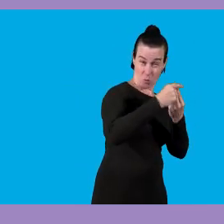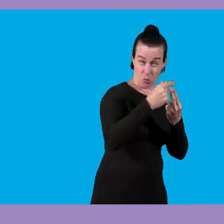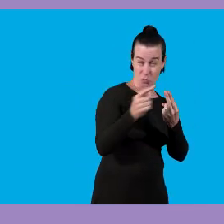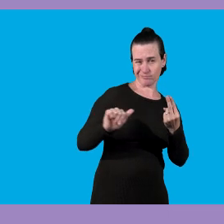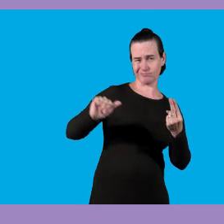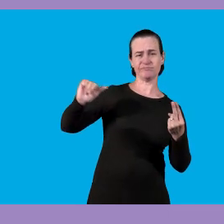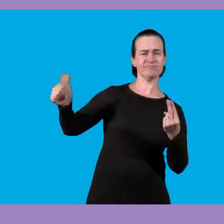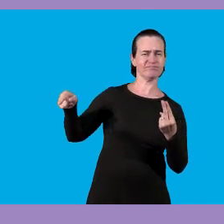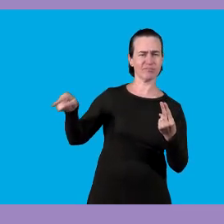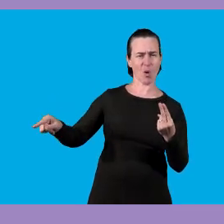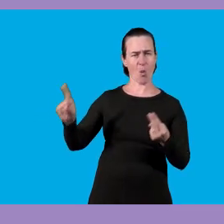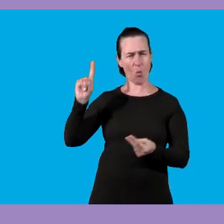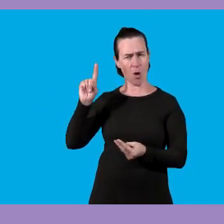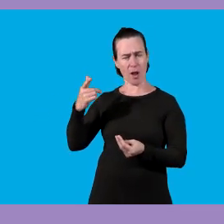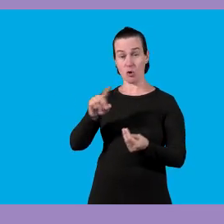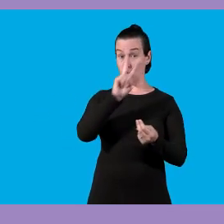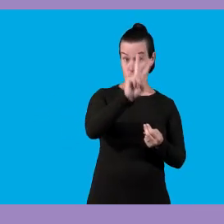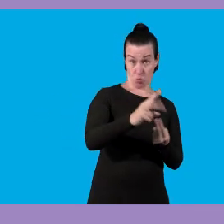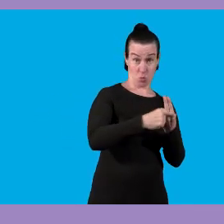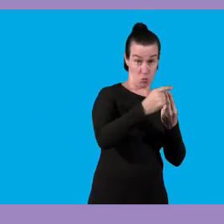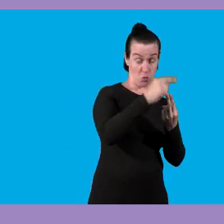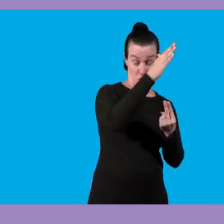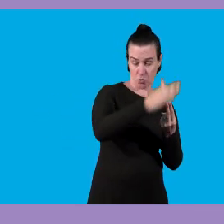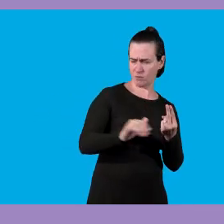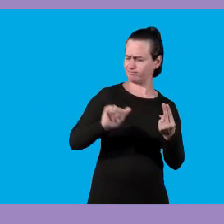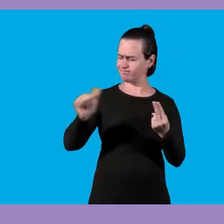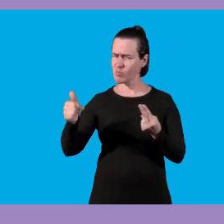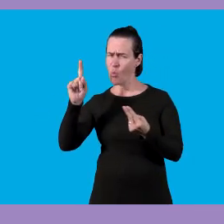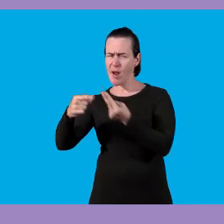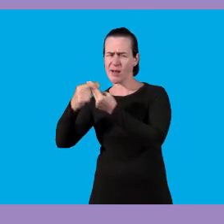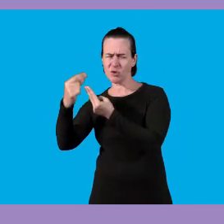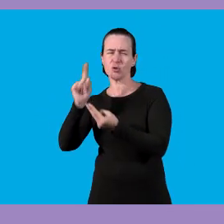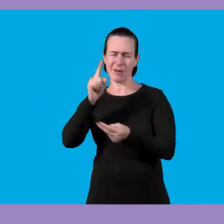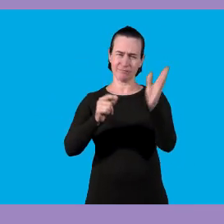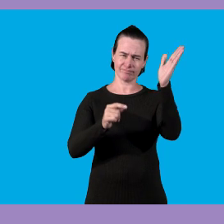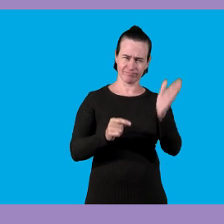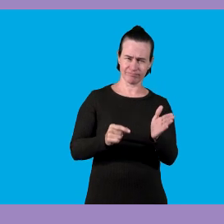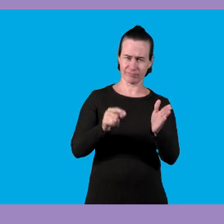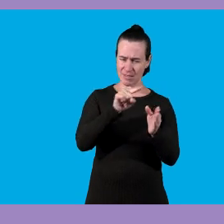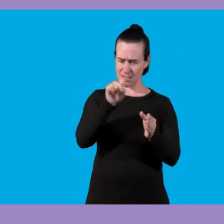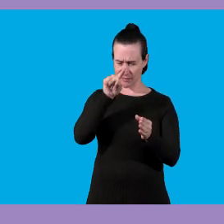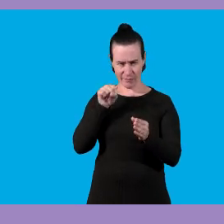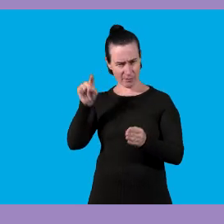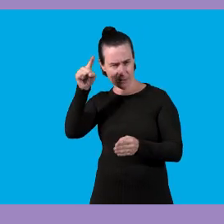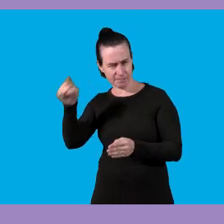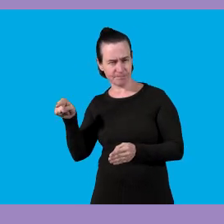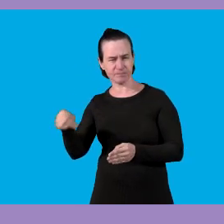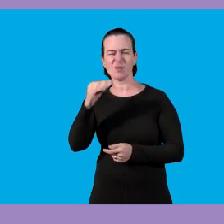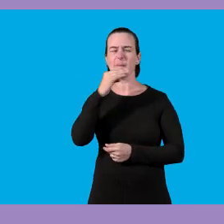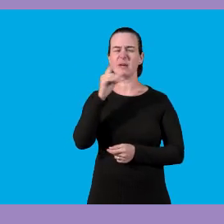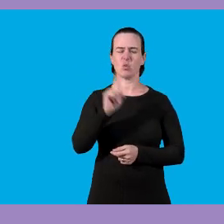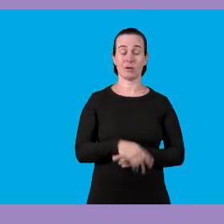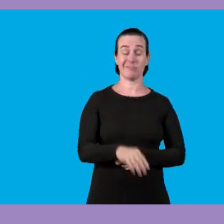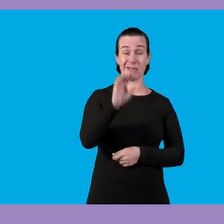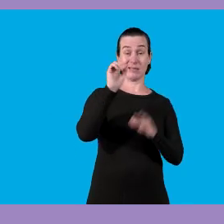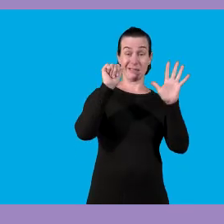by 3 gives us 2. 4 divided by 2 gives us 2. And 2